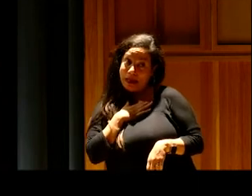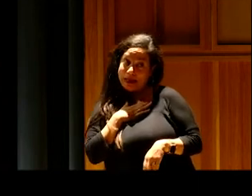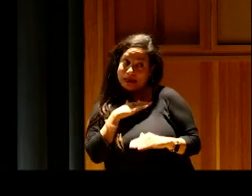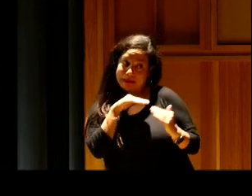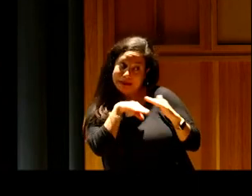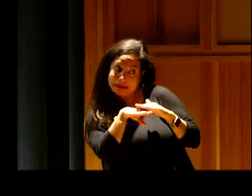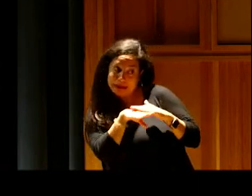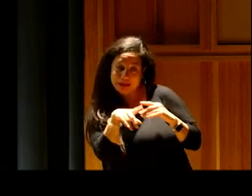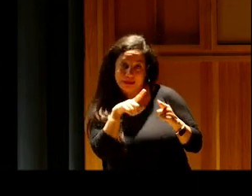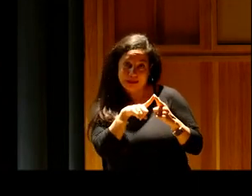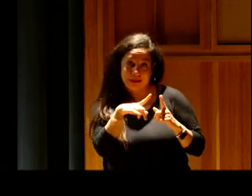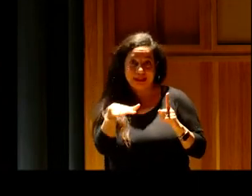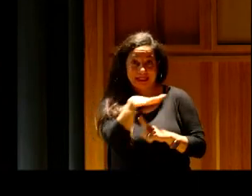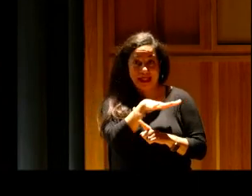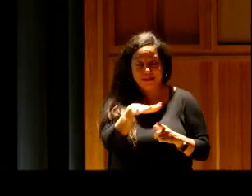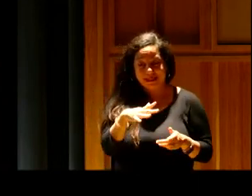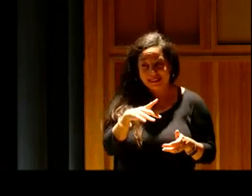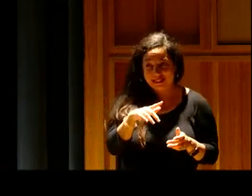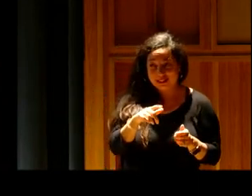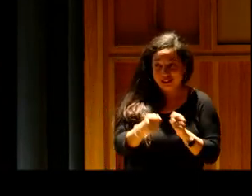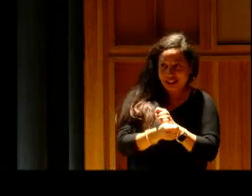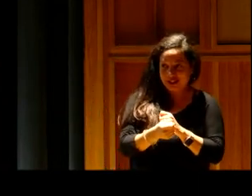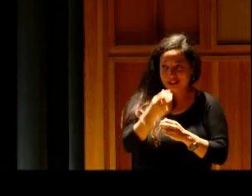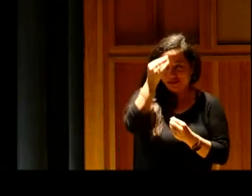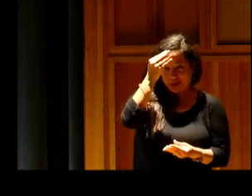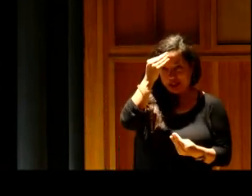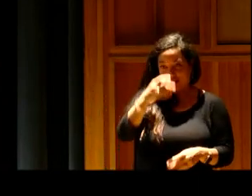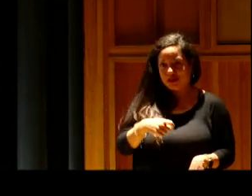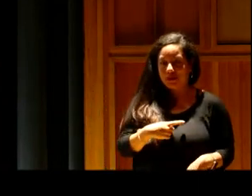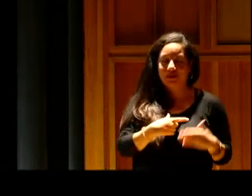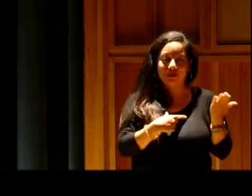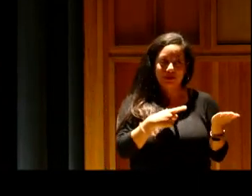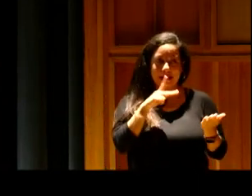Ken Kimmell from the Union of Concerned Scientists.